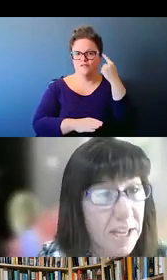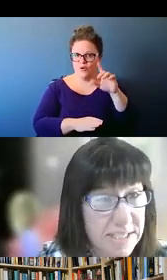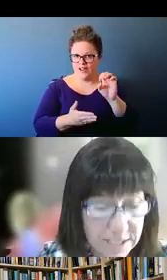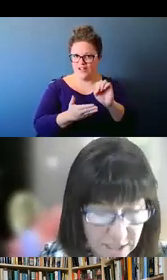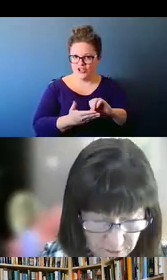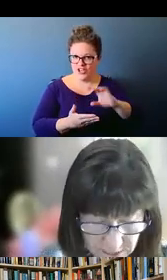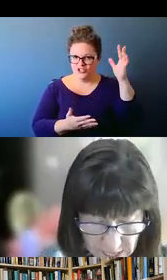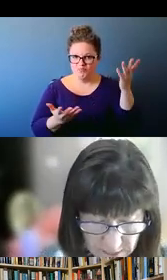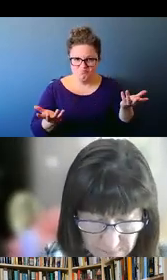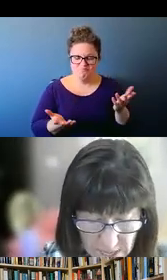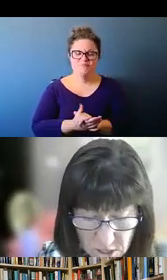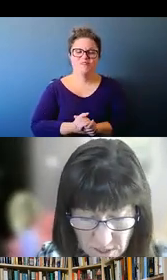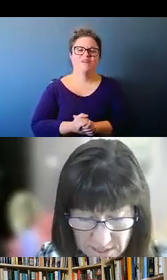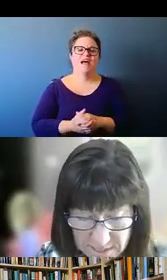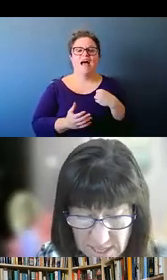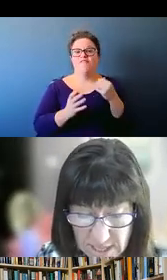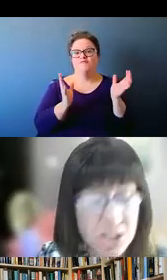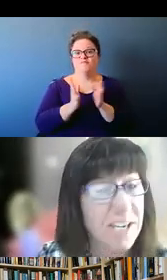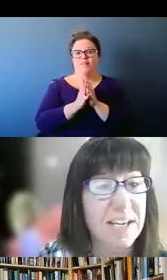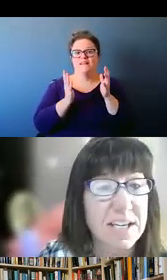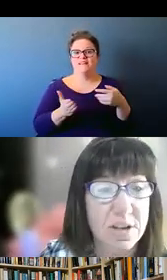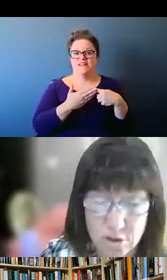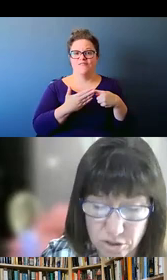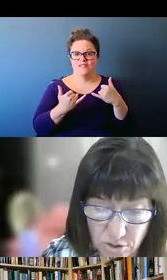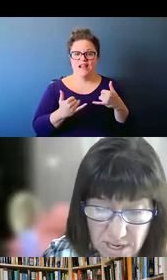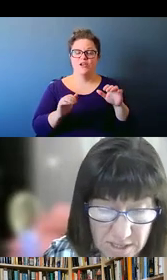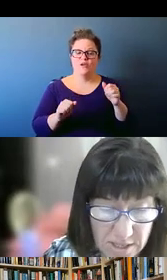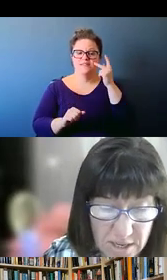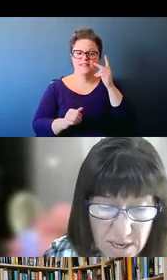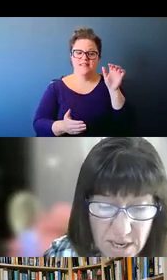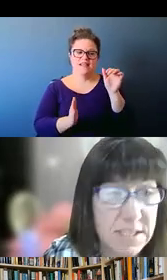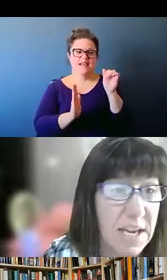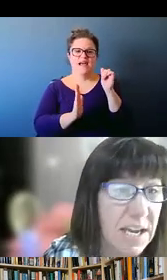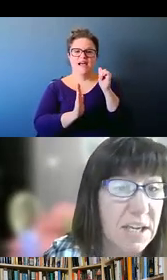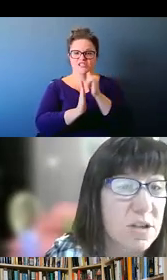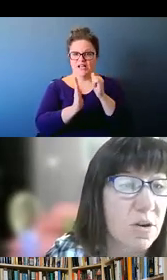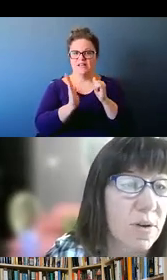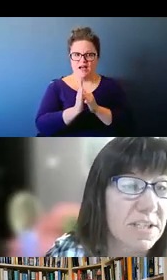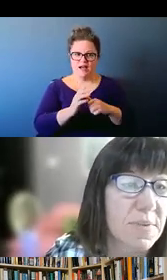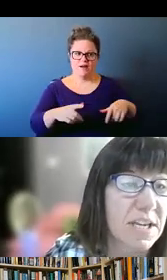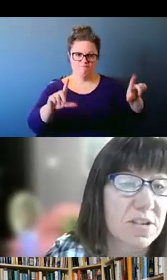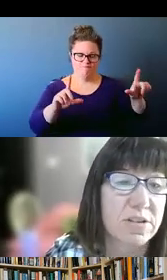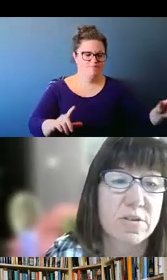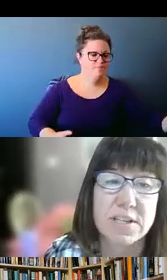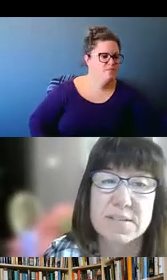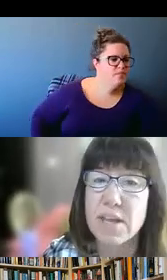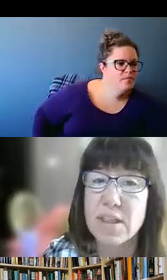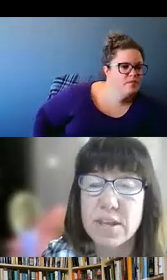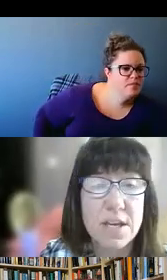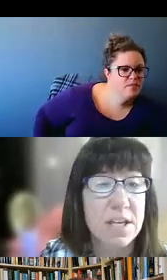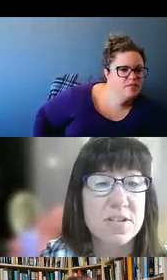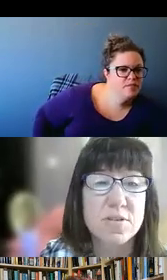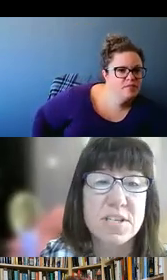We have plenty to cover today. You can see the agenda here on your screen. Today, you're going to meet Dr. Greg